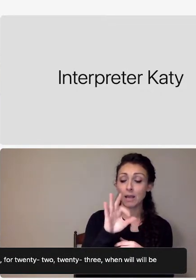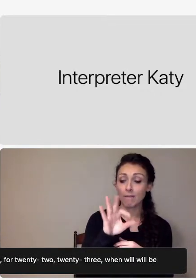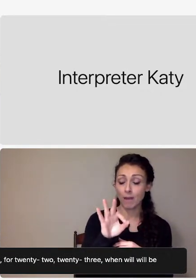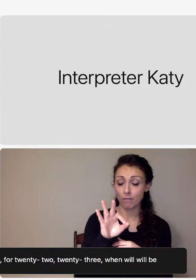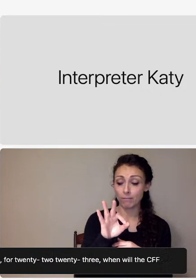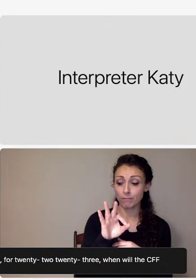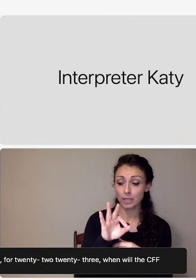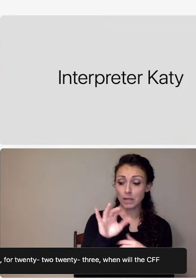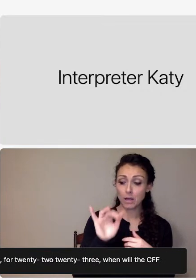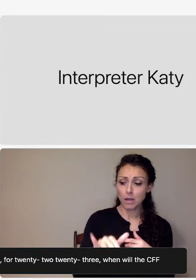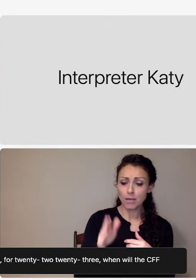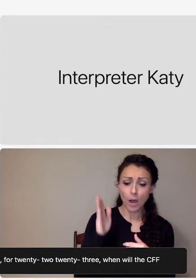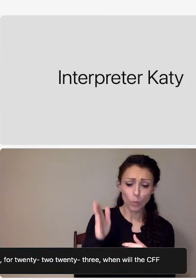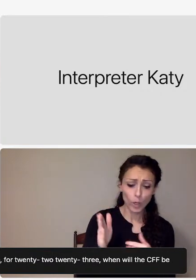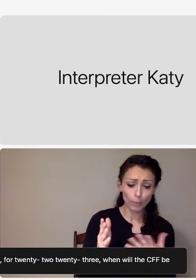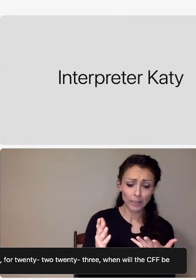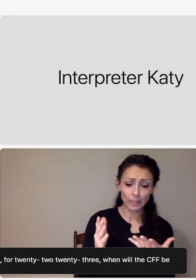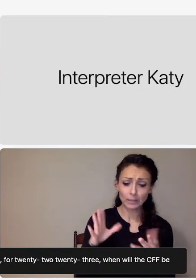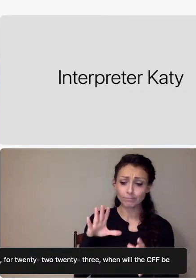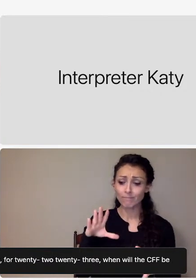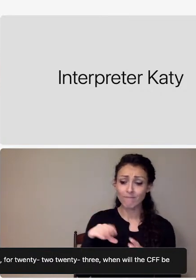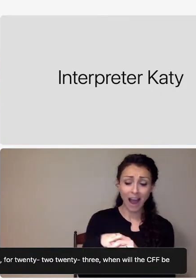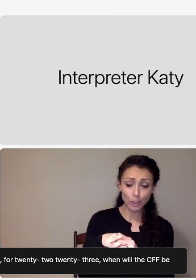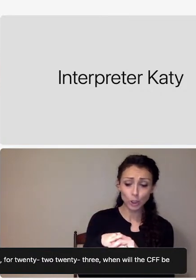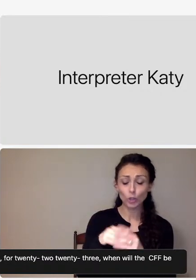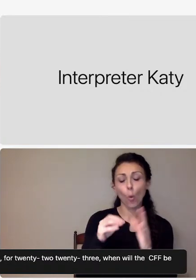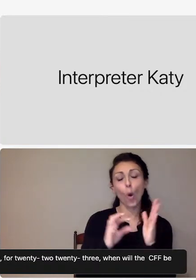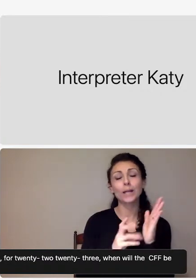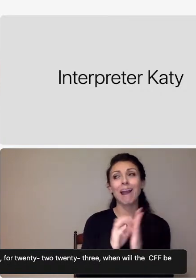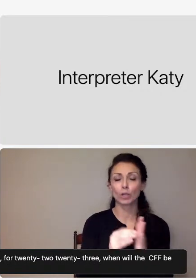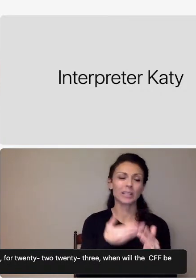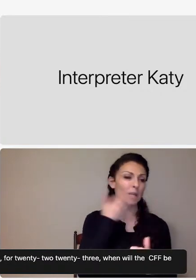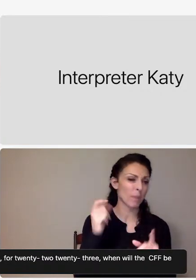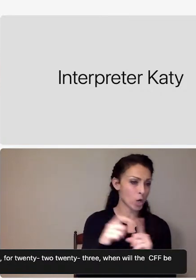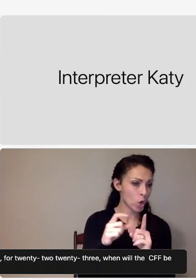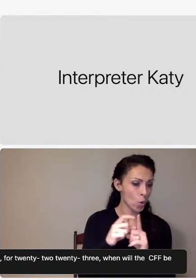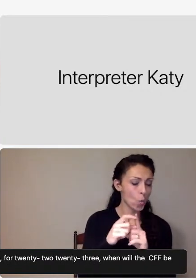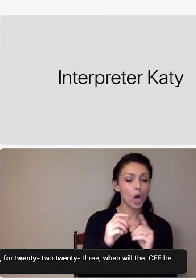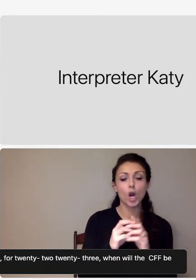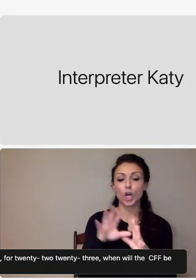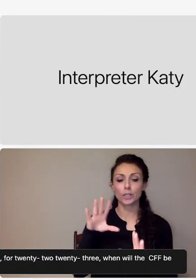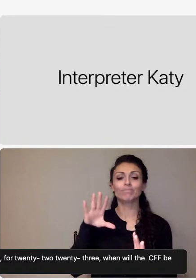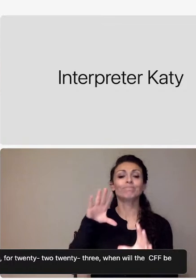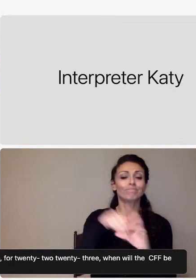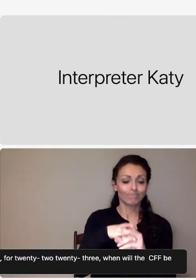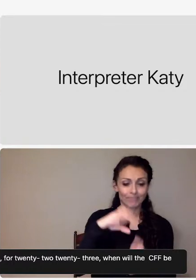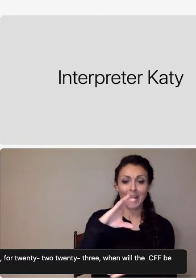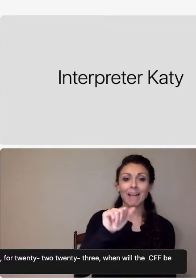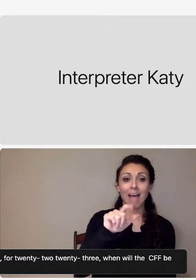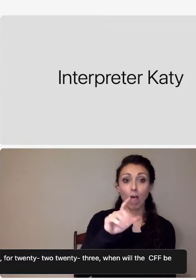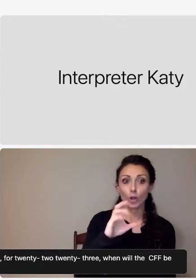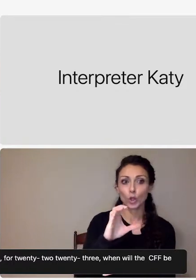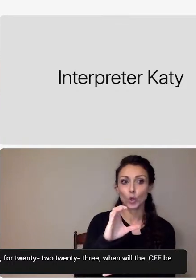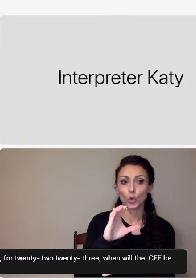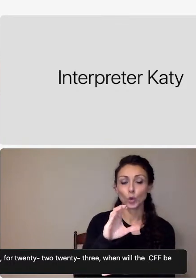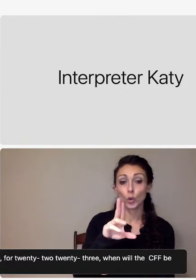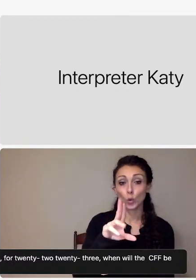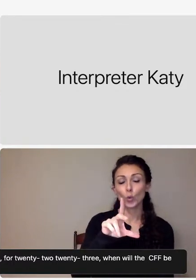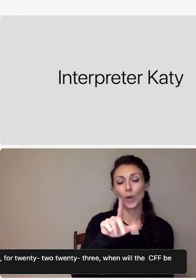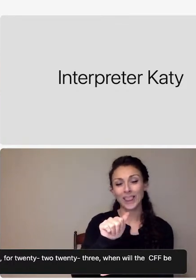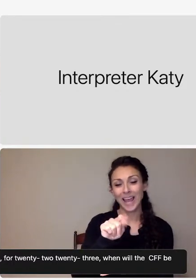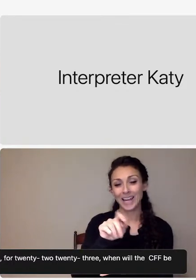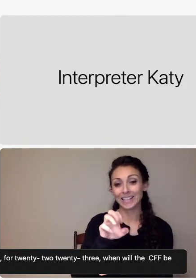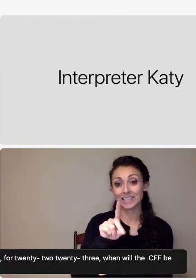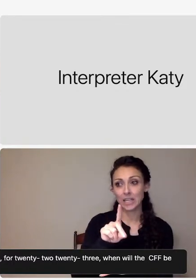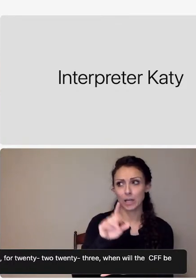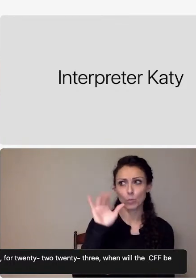be uh factored or calculated i should say based on ada enrollment for that year is that what's going to